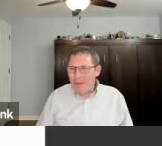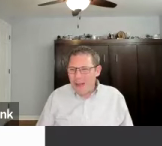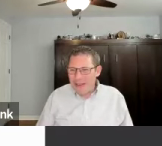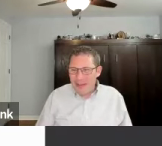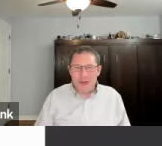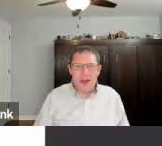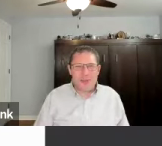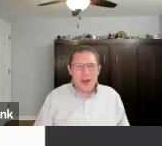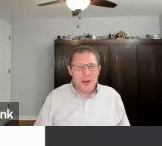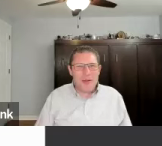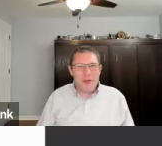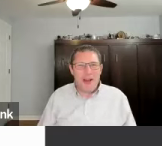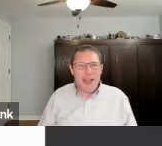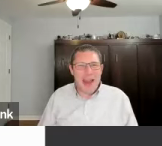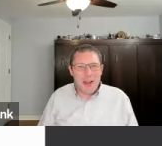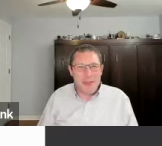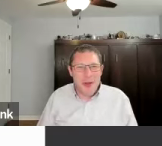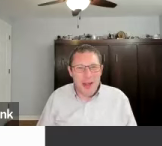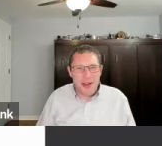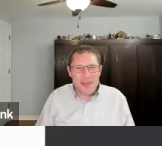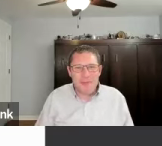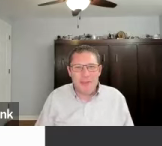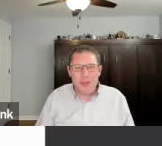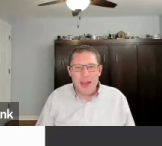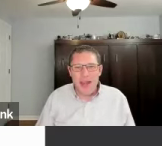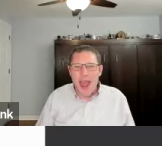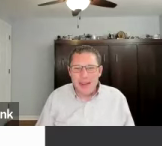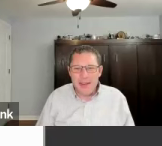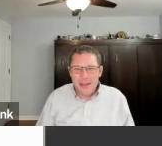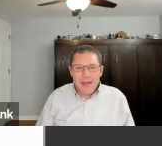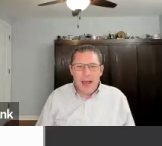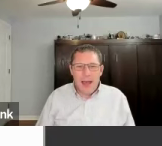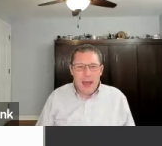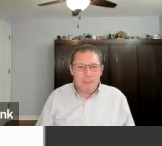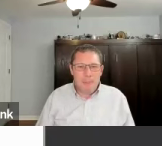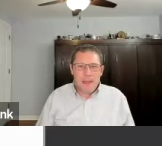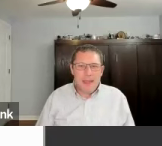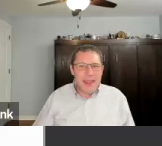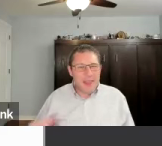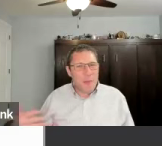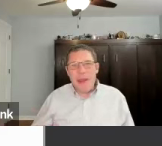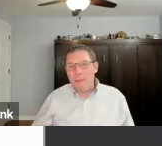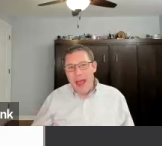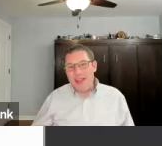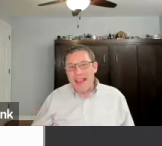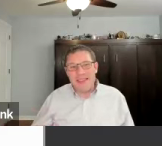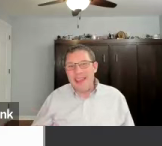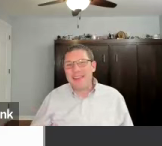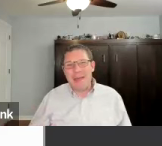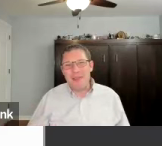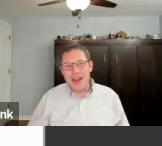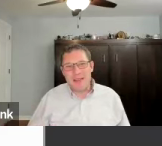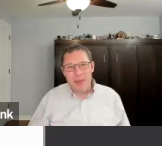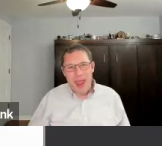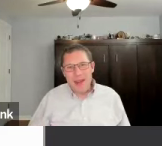Again, keeping it relatively short because we know we've all got all of you on here at 7:15 at night. They're people. I think that's the